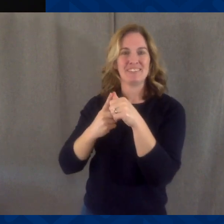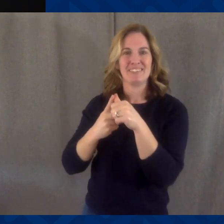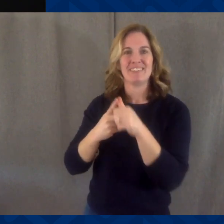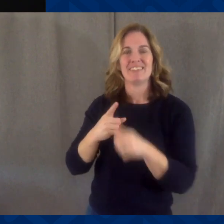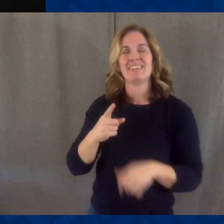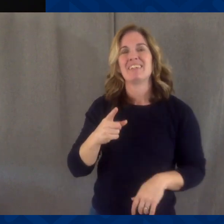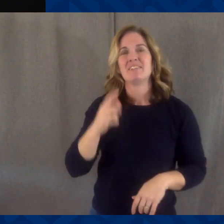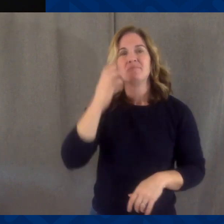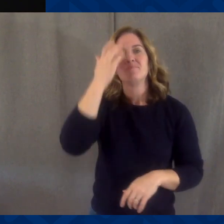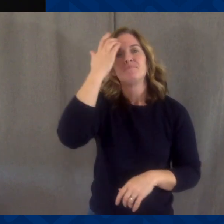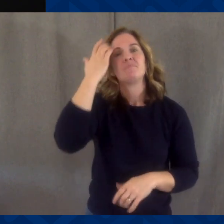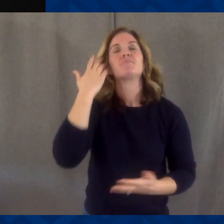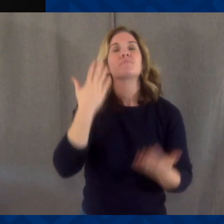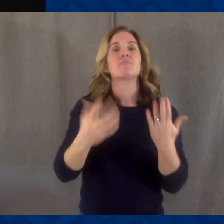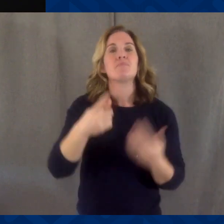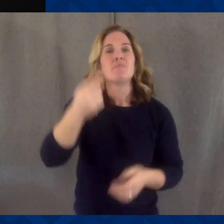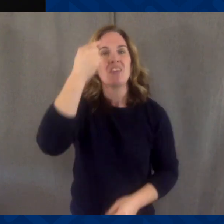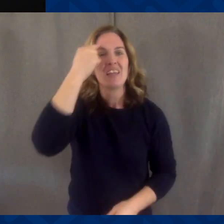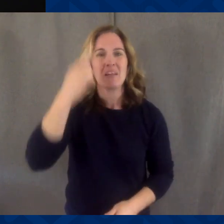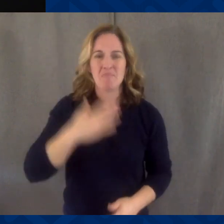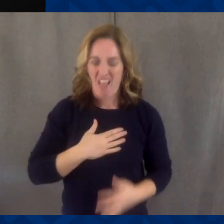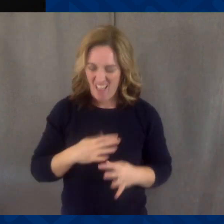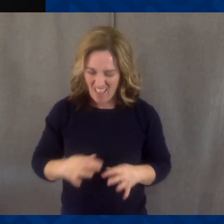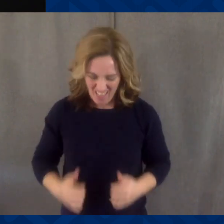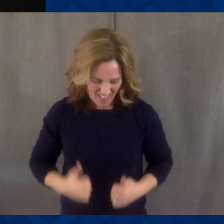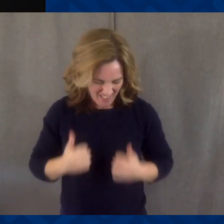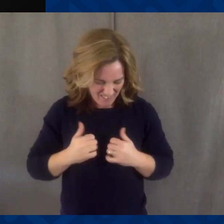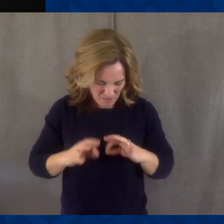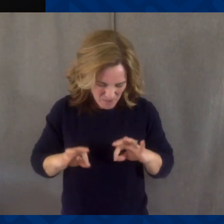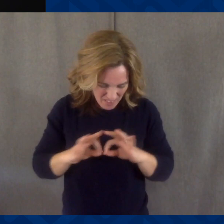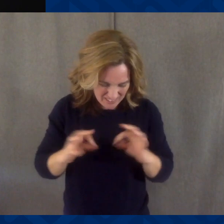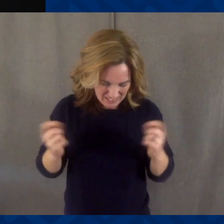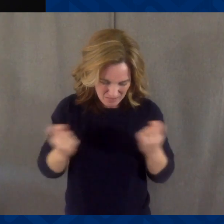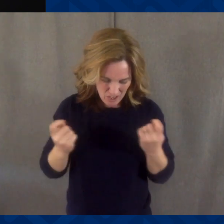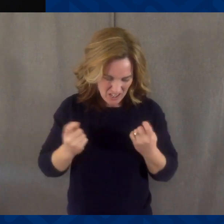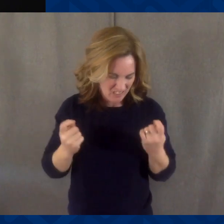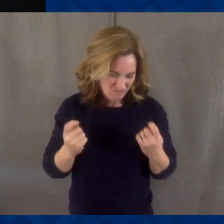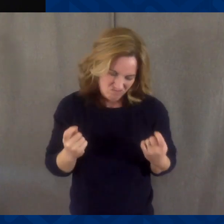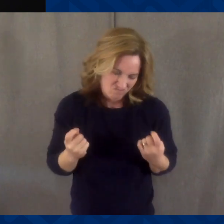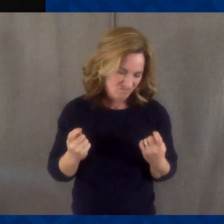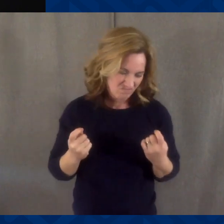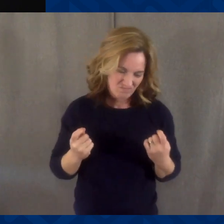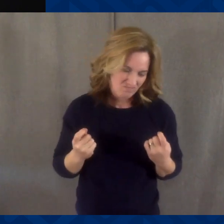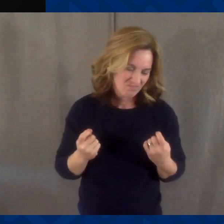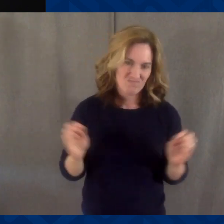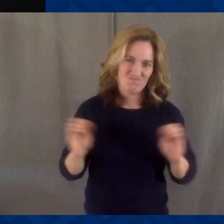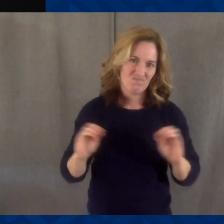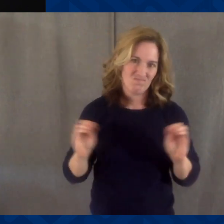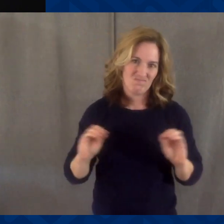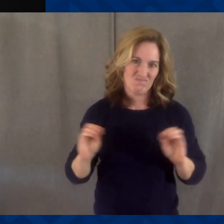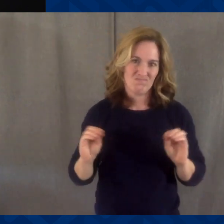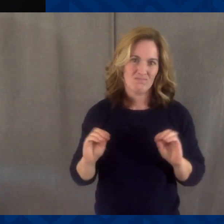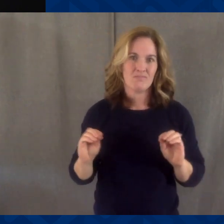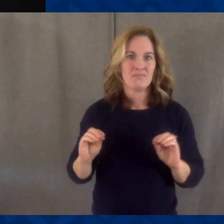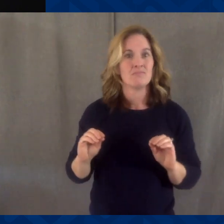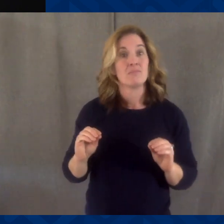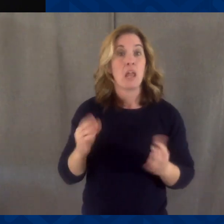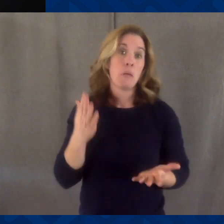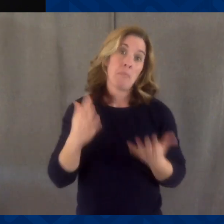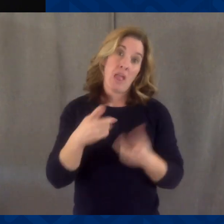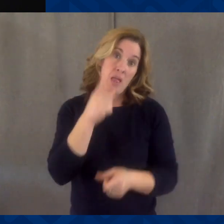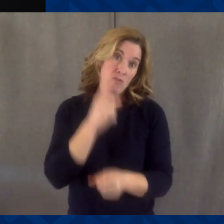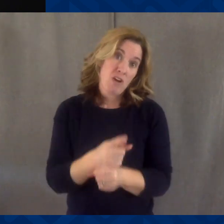apartment complex. You may be thinking to yourself, Shane, there's nothing to celebrate about me. And I want to keep it real with you. You might be